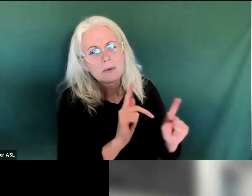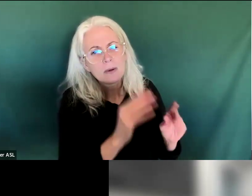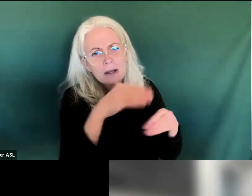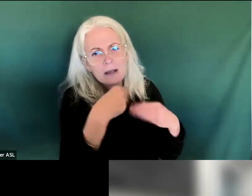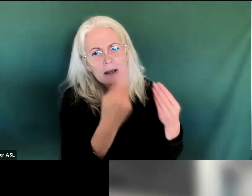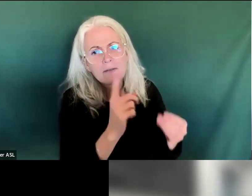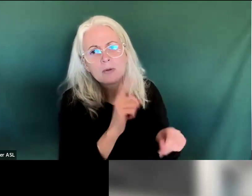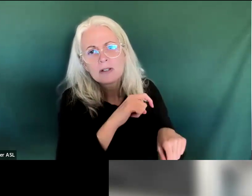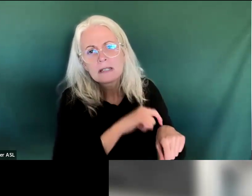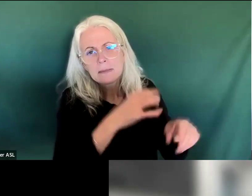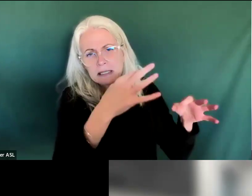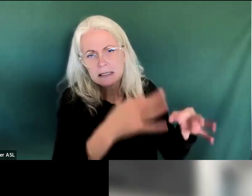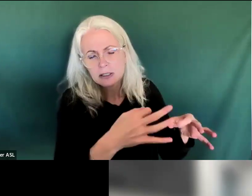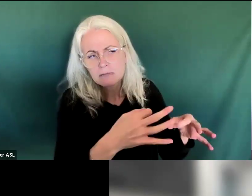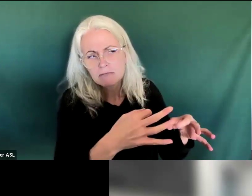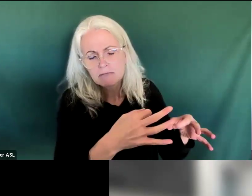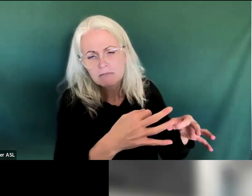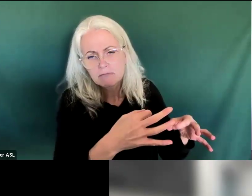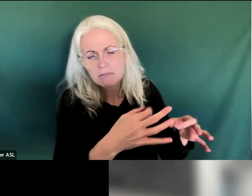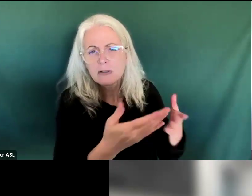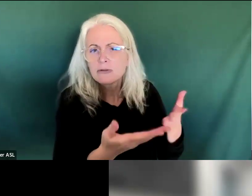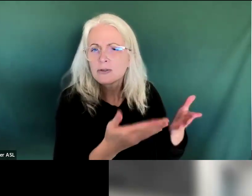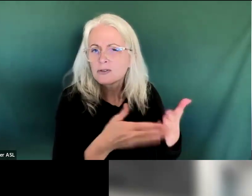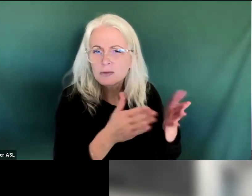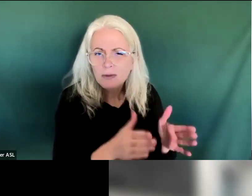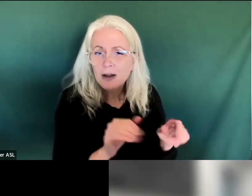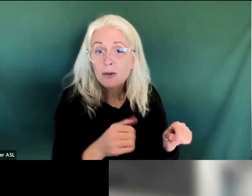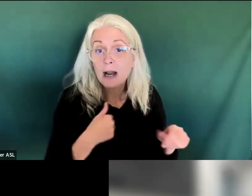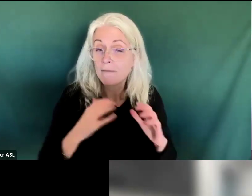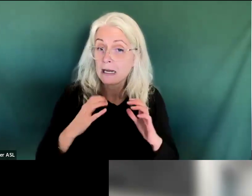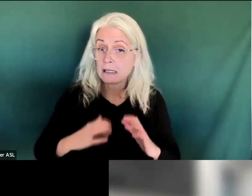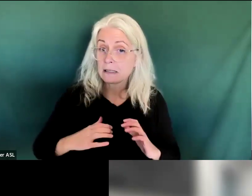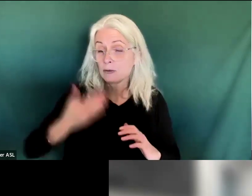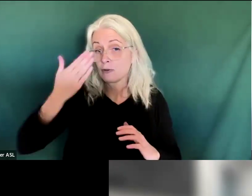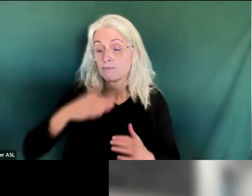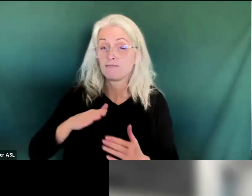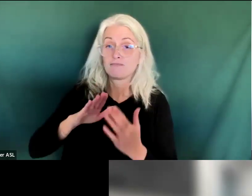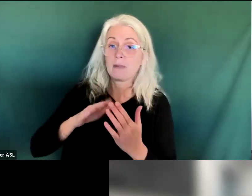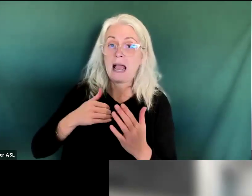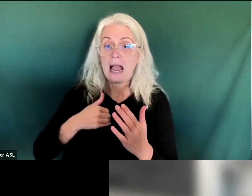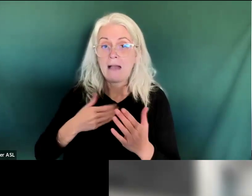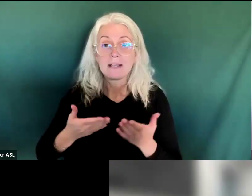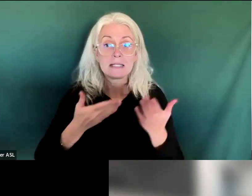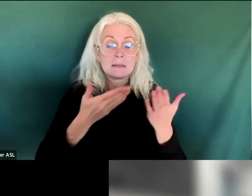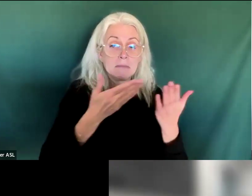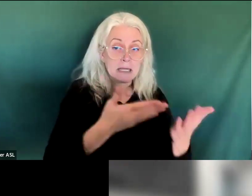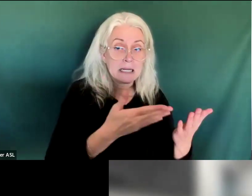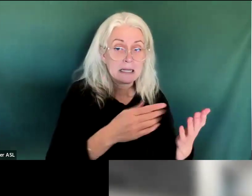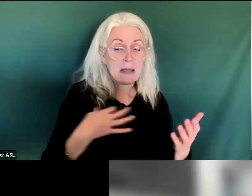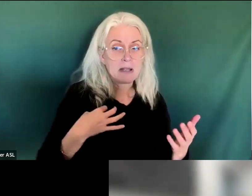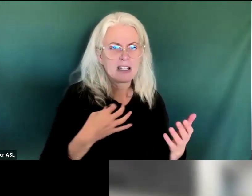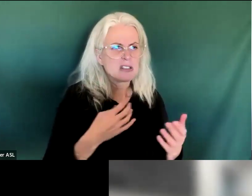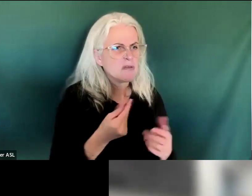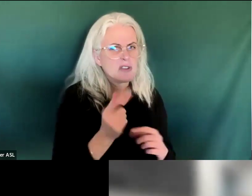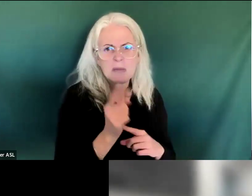real time determination. So a service provider could have a customer in front of them. They could have submitted the application and within